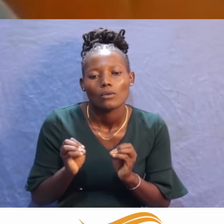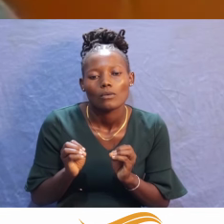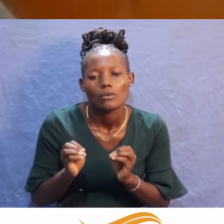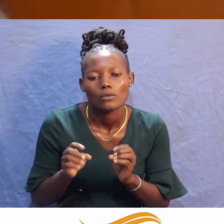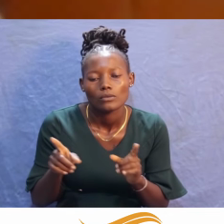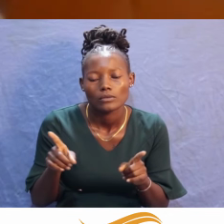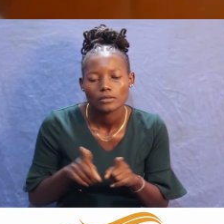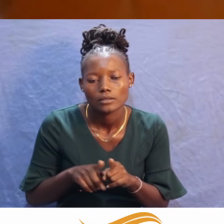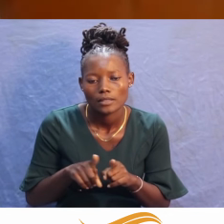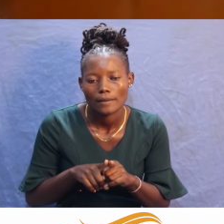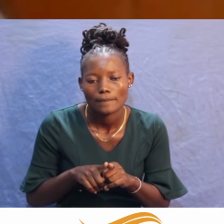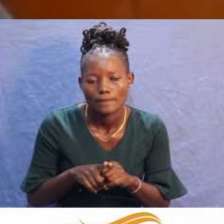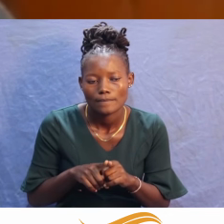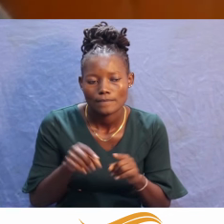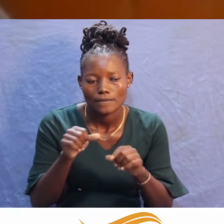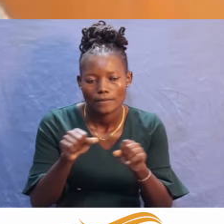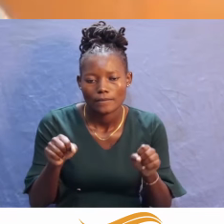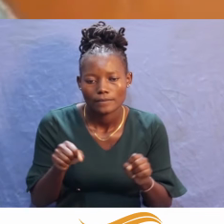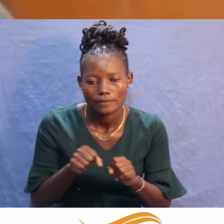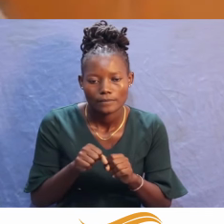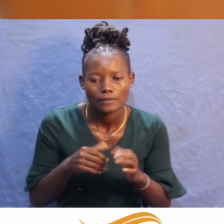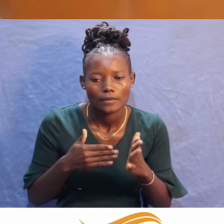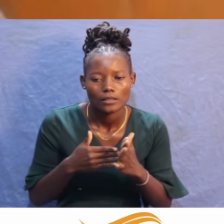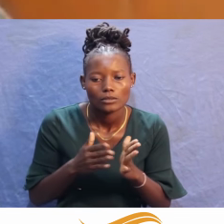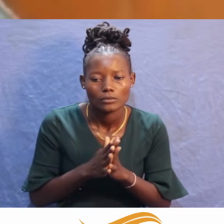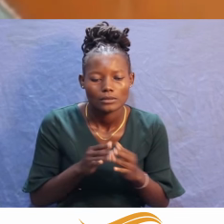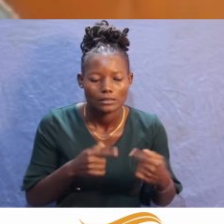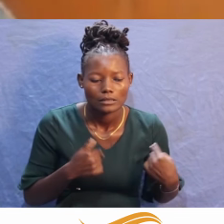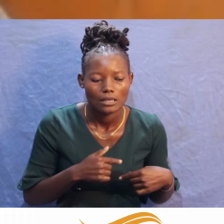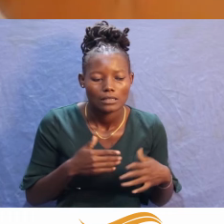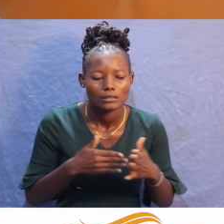rhythm conduction system stops and the heart stops. But